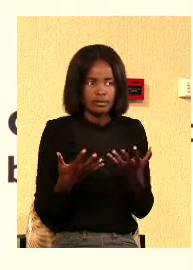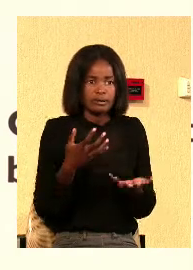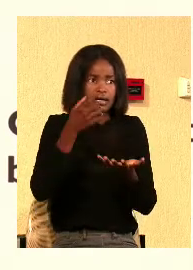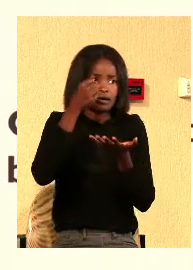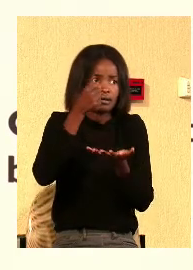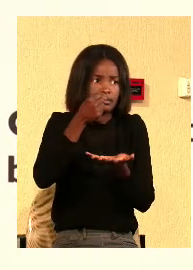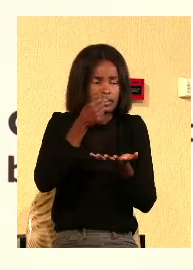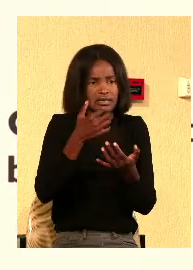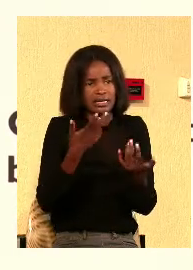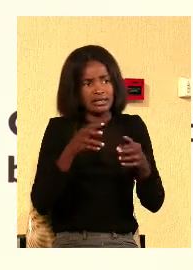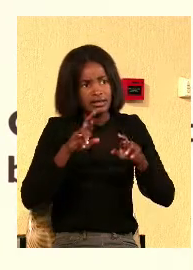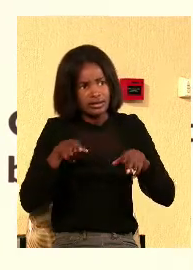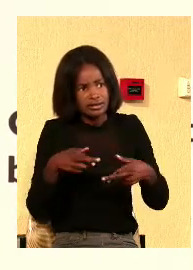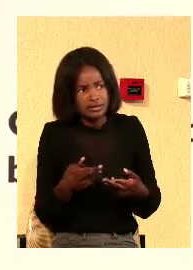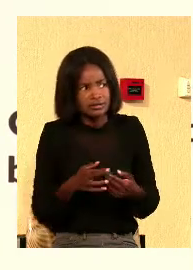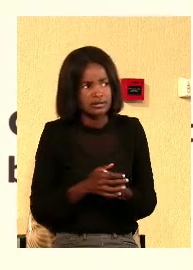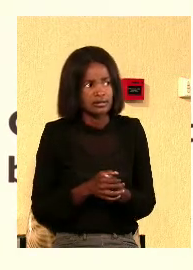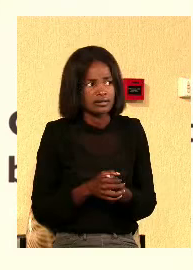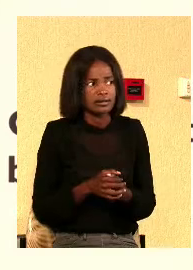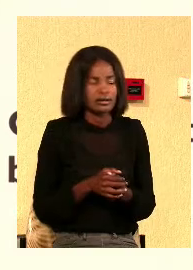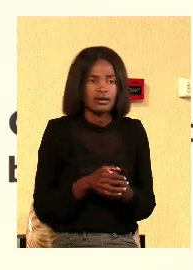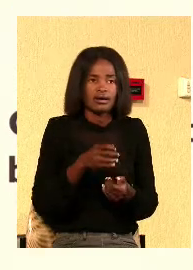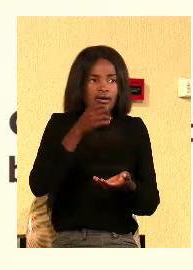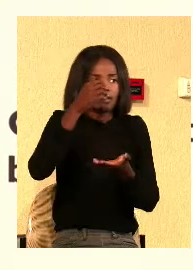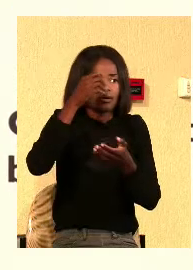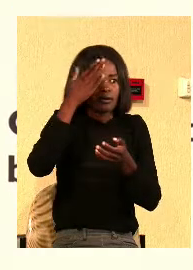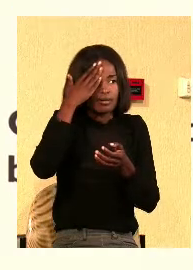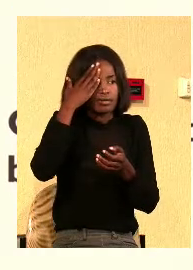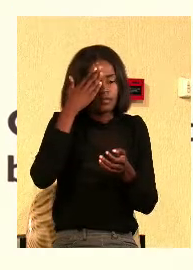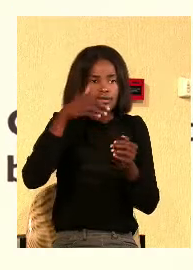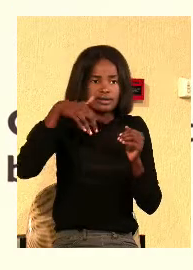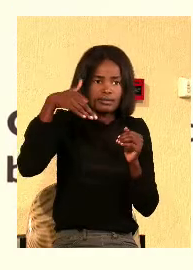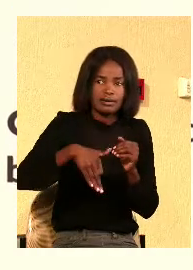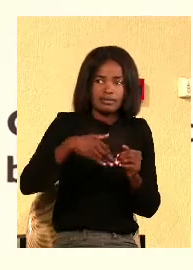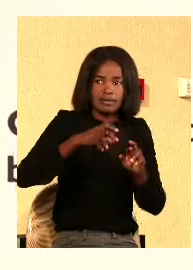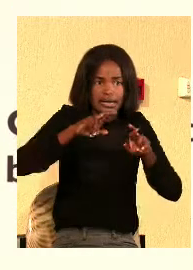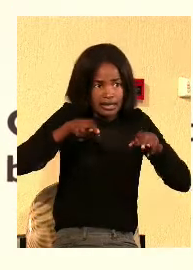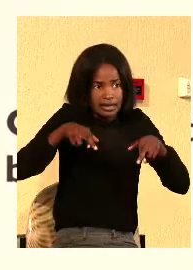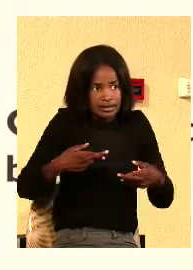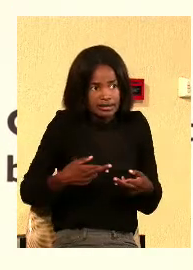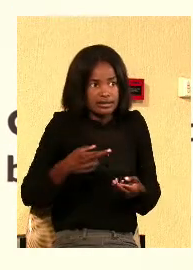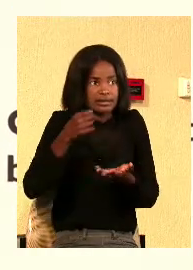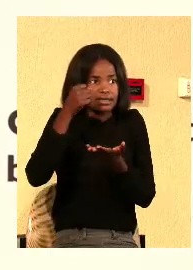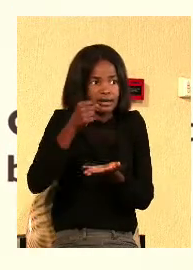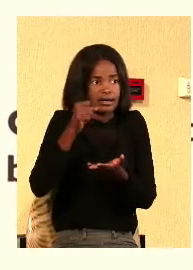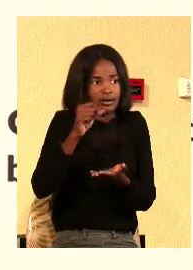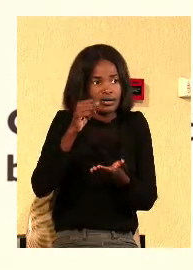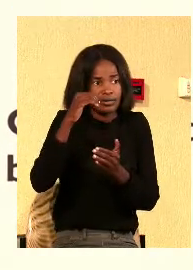know we are in a country of limited resource settings. There may be a possibility of